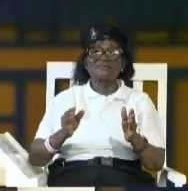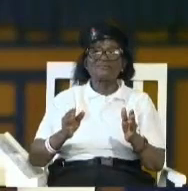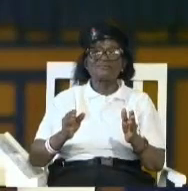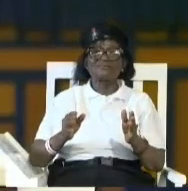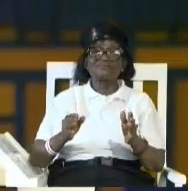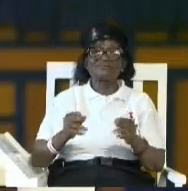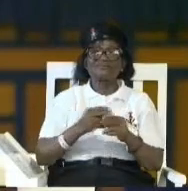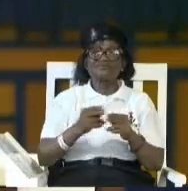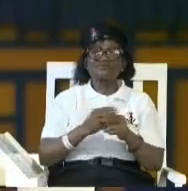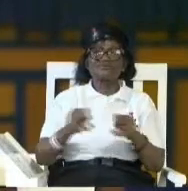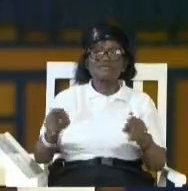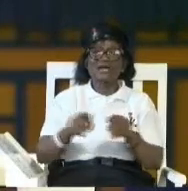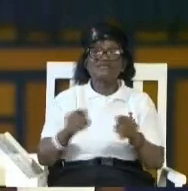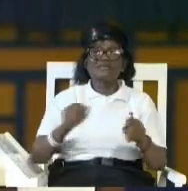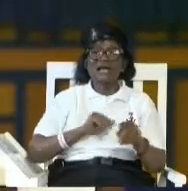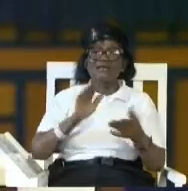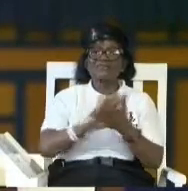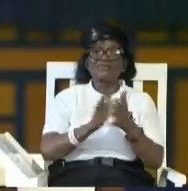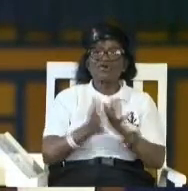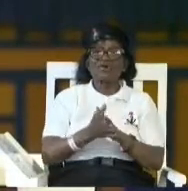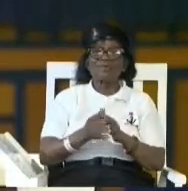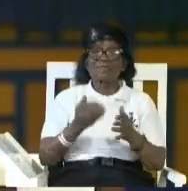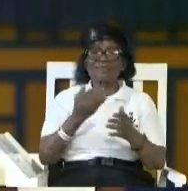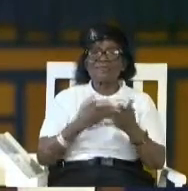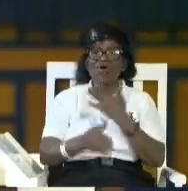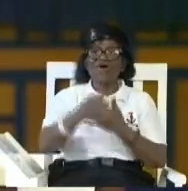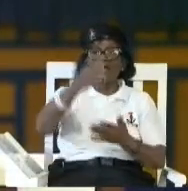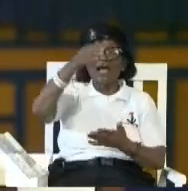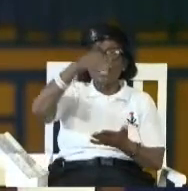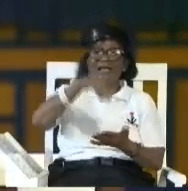soon as I became born again,